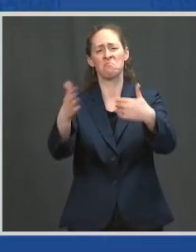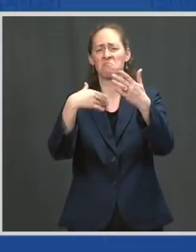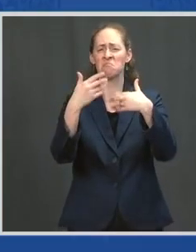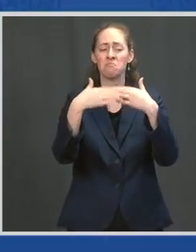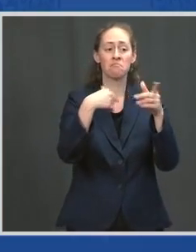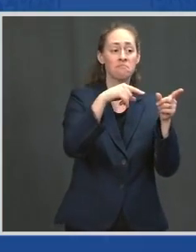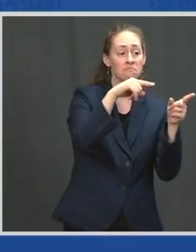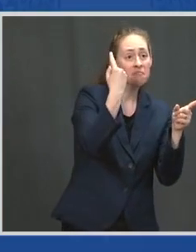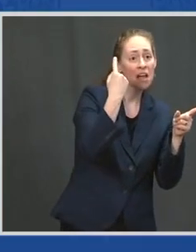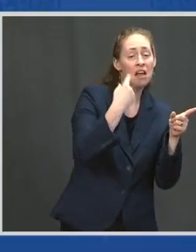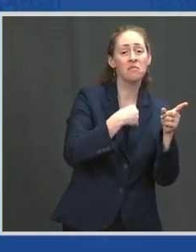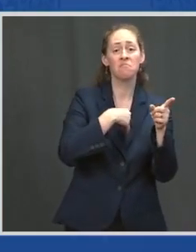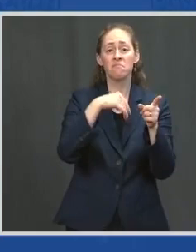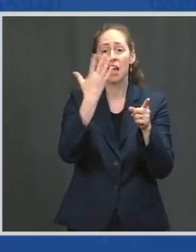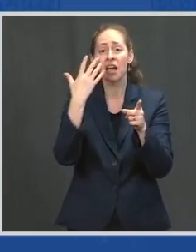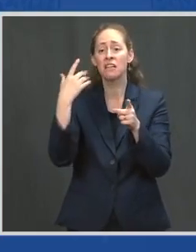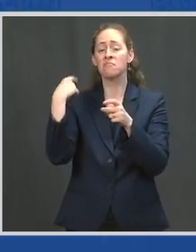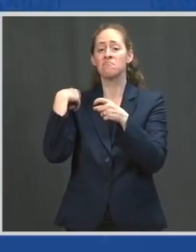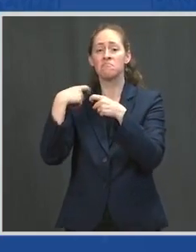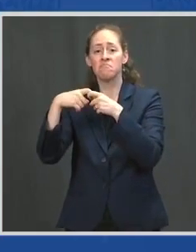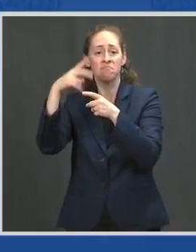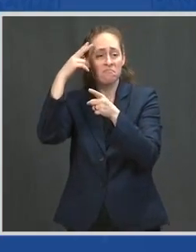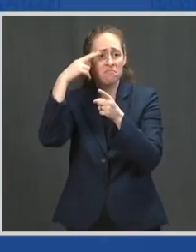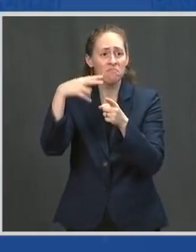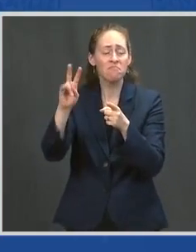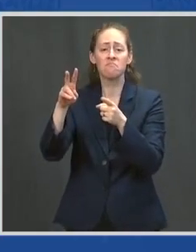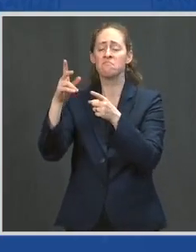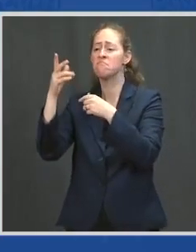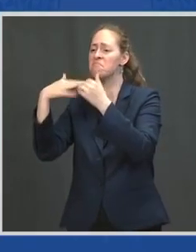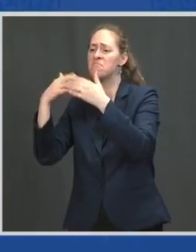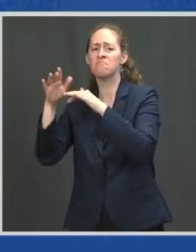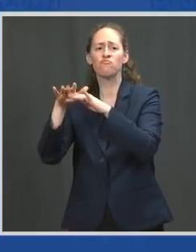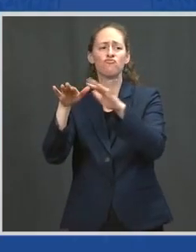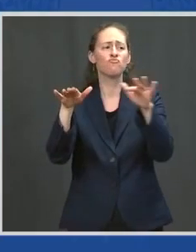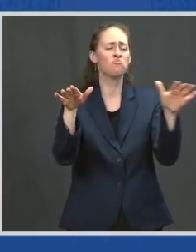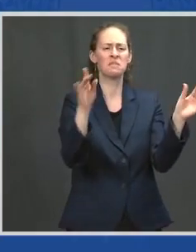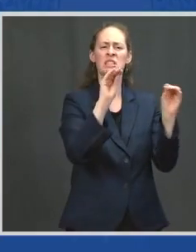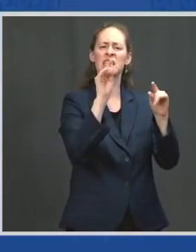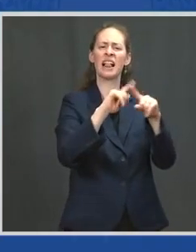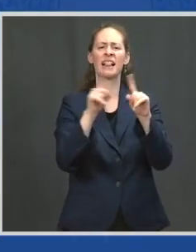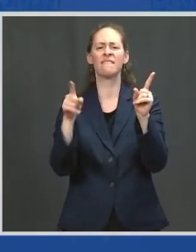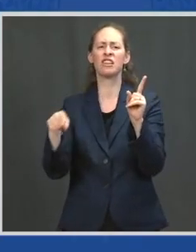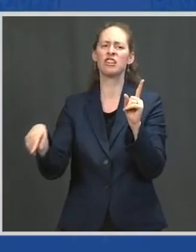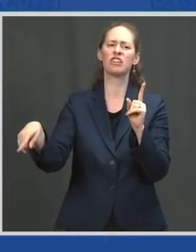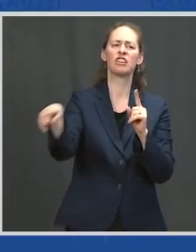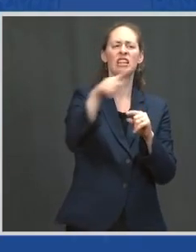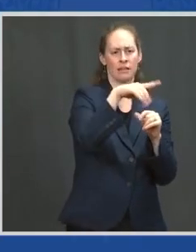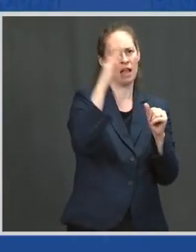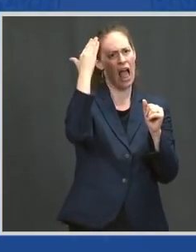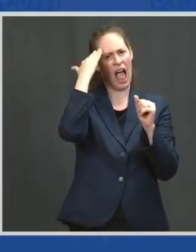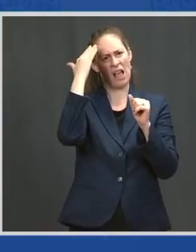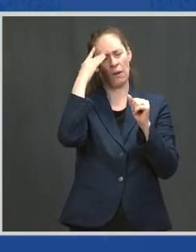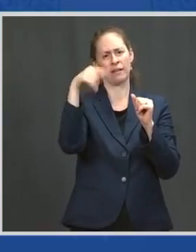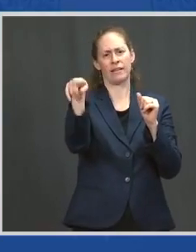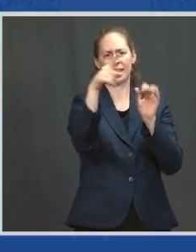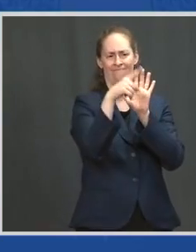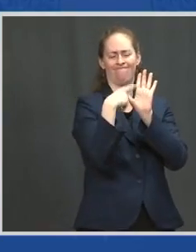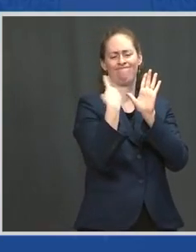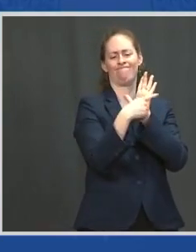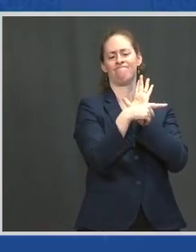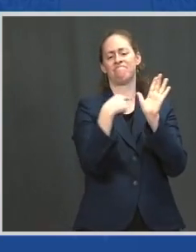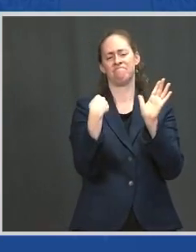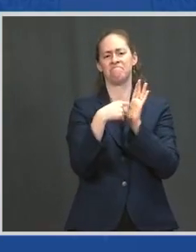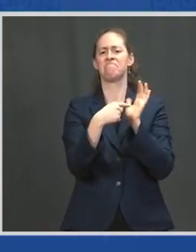Asian American. And so, because what we've done, under some criticism, is we have